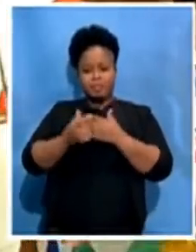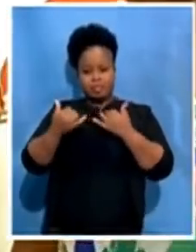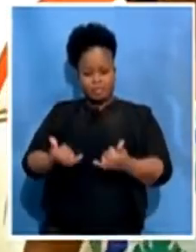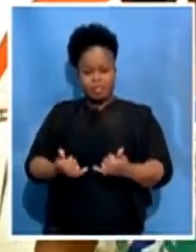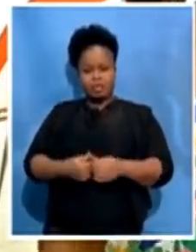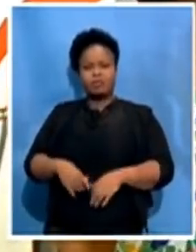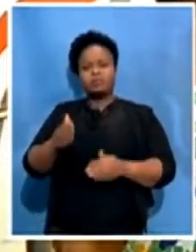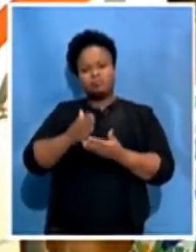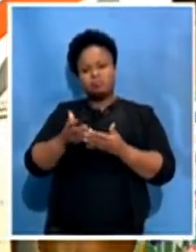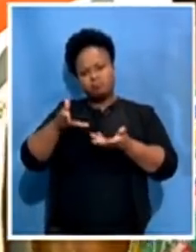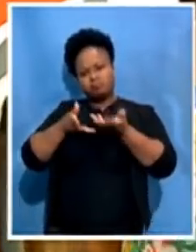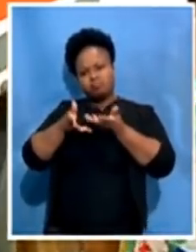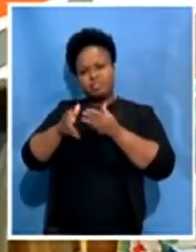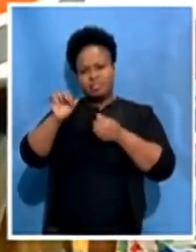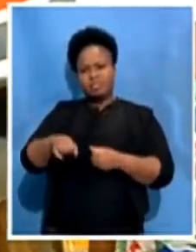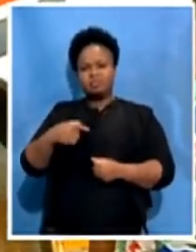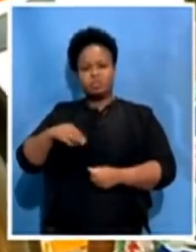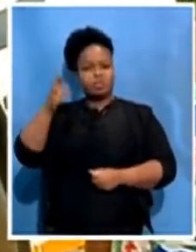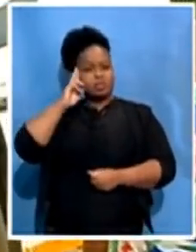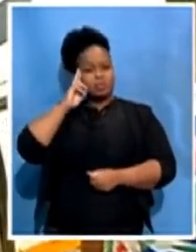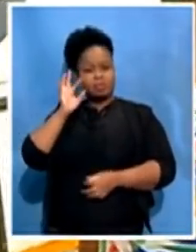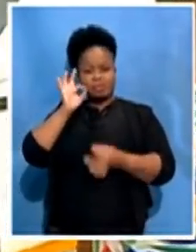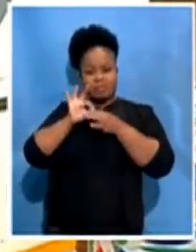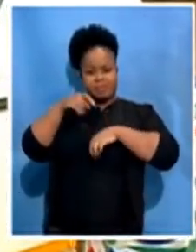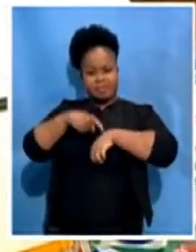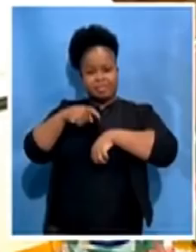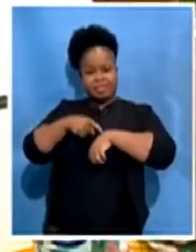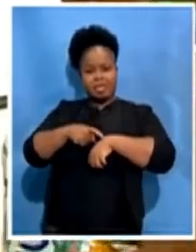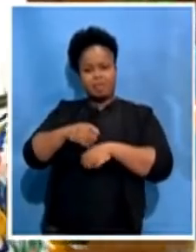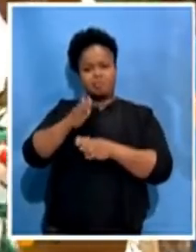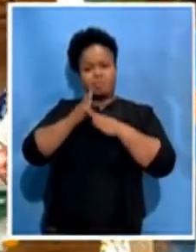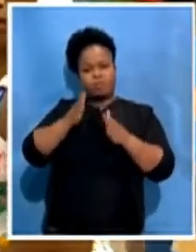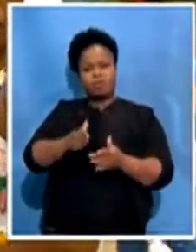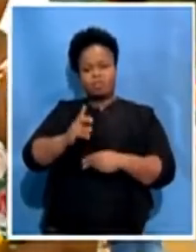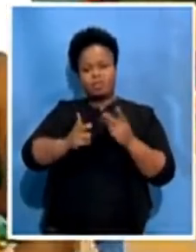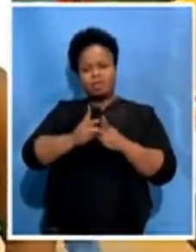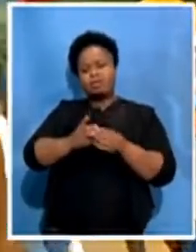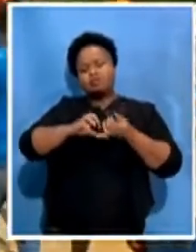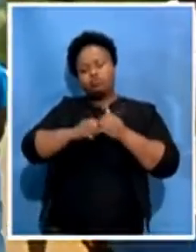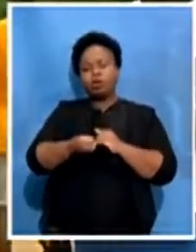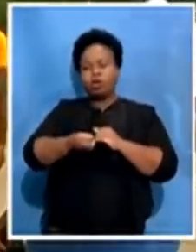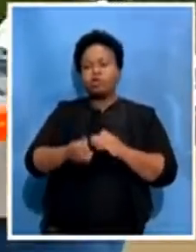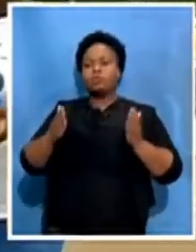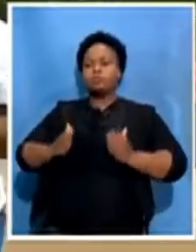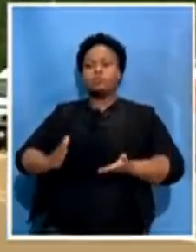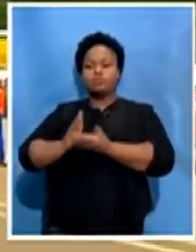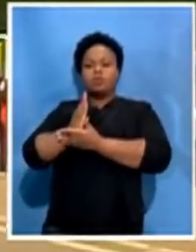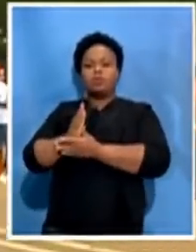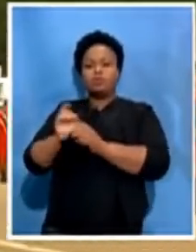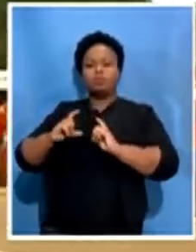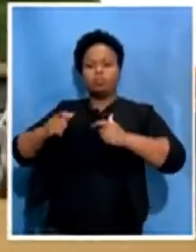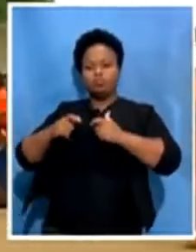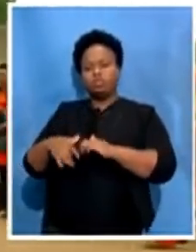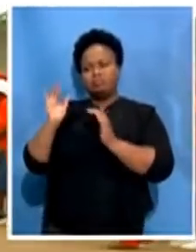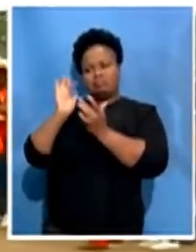specific time, workers even tried to reaching out to the Human Rights Commission, trying to get people to assist them, saying,